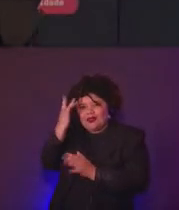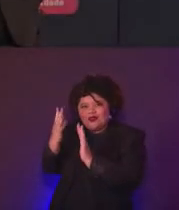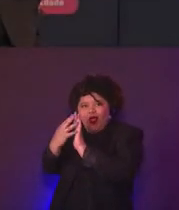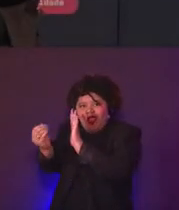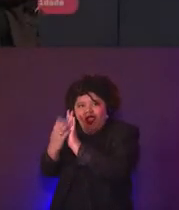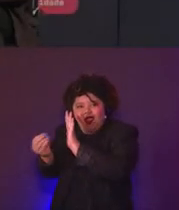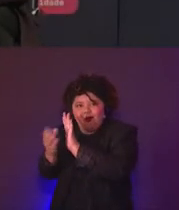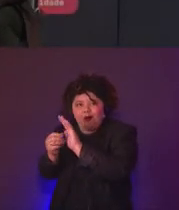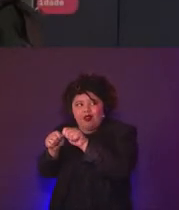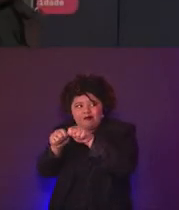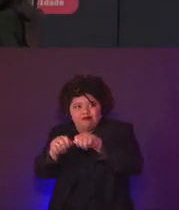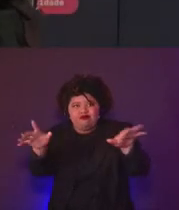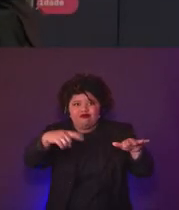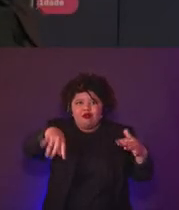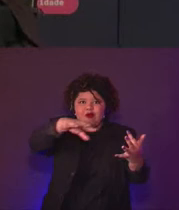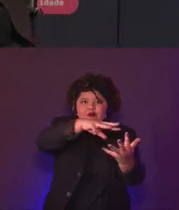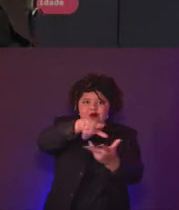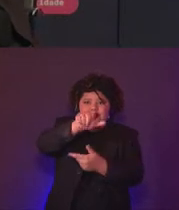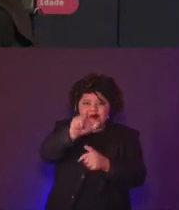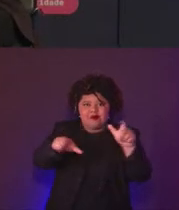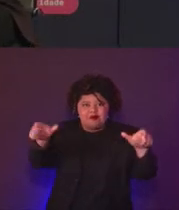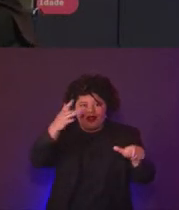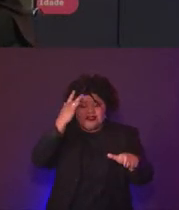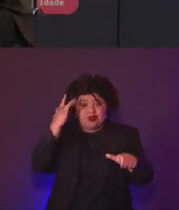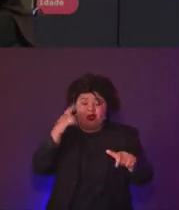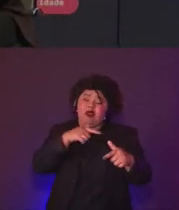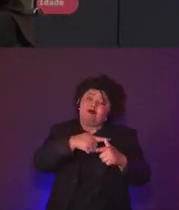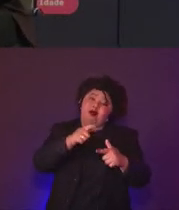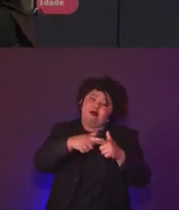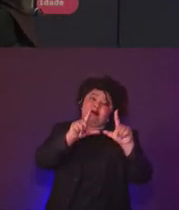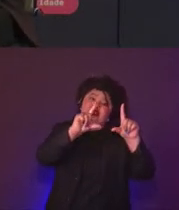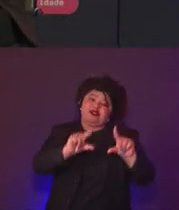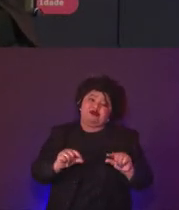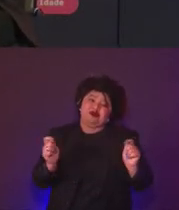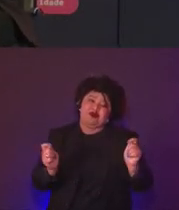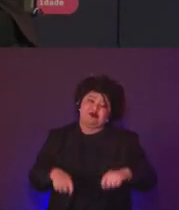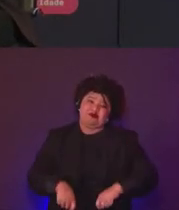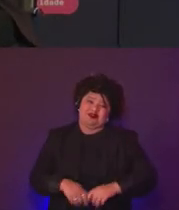Yeah, that's Jim Steele. Please applaud him because he's watching us.